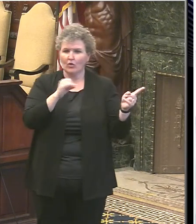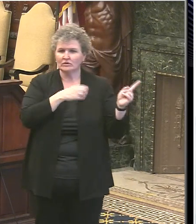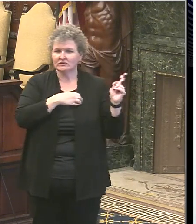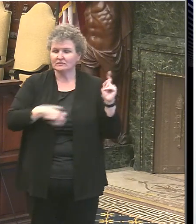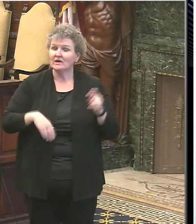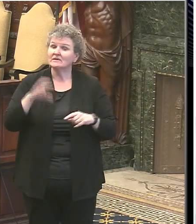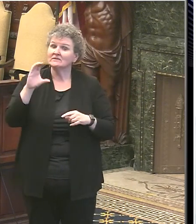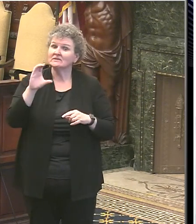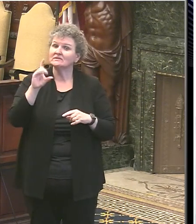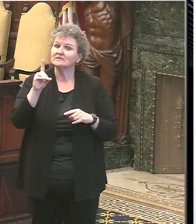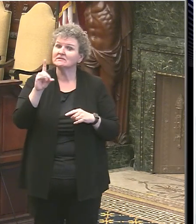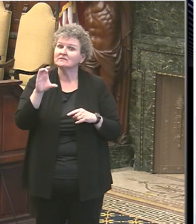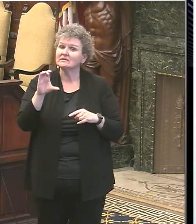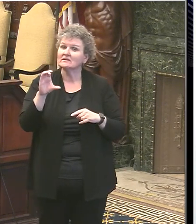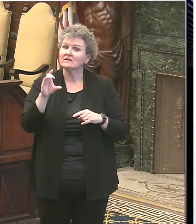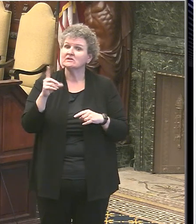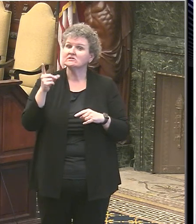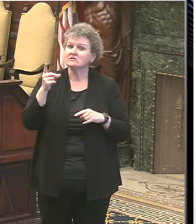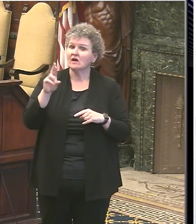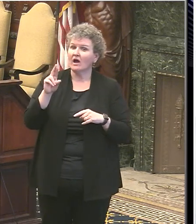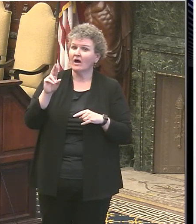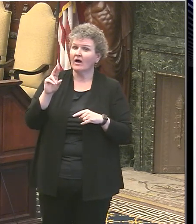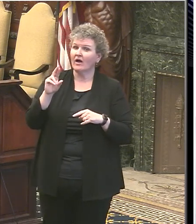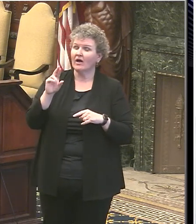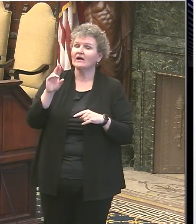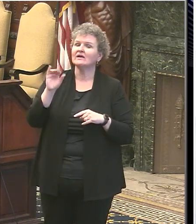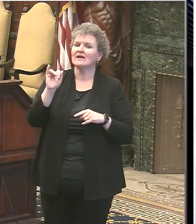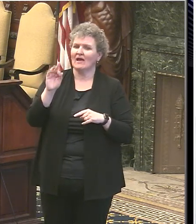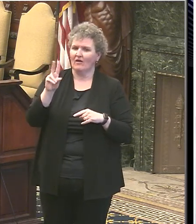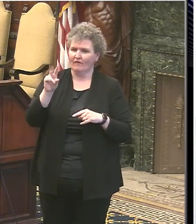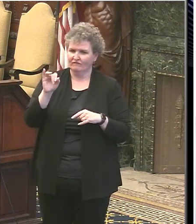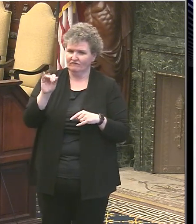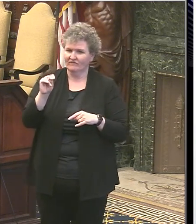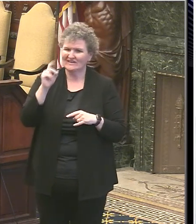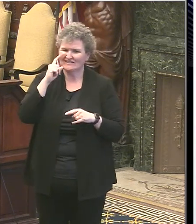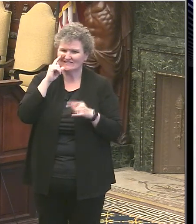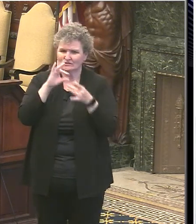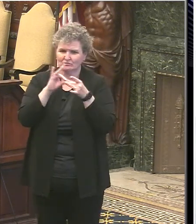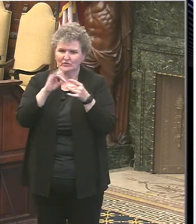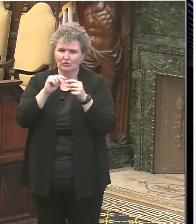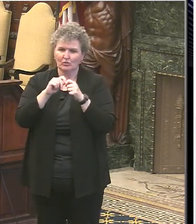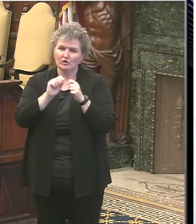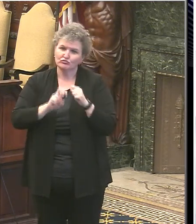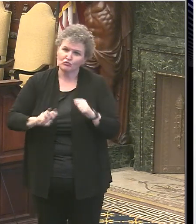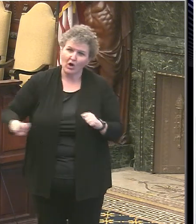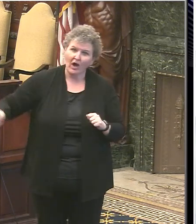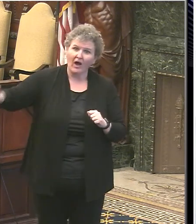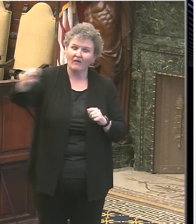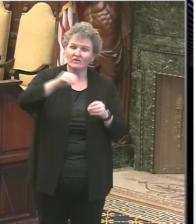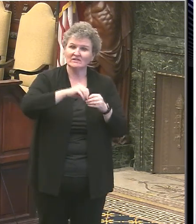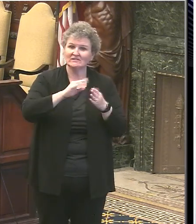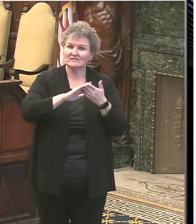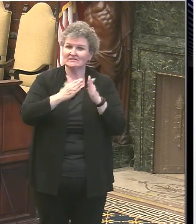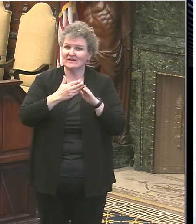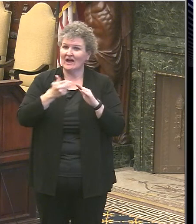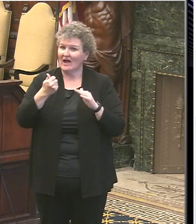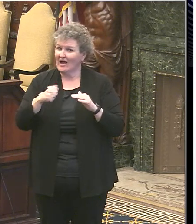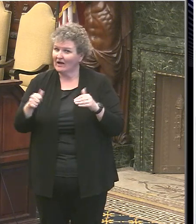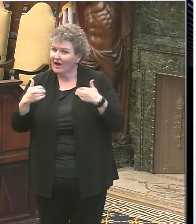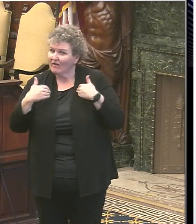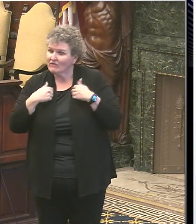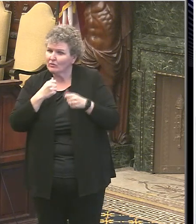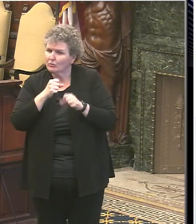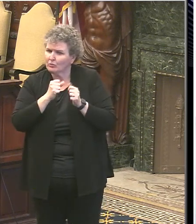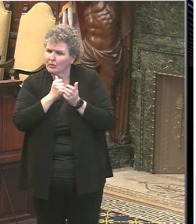also Dr. Levine restrictions on people avoiding travel. Is the city planning on assisting